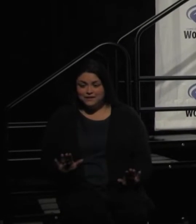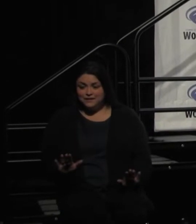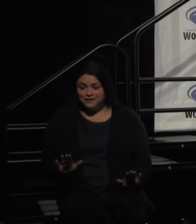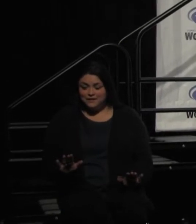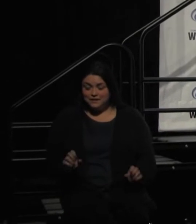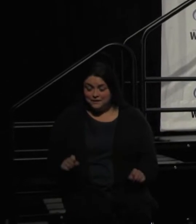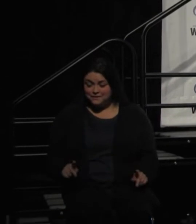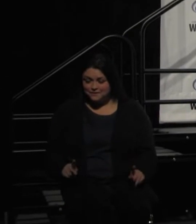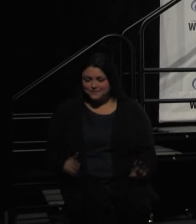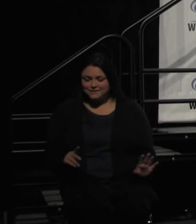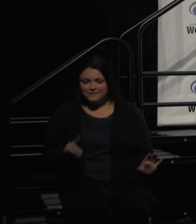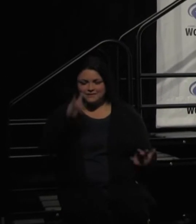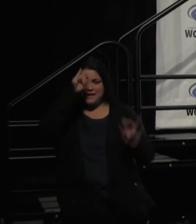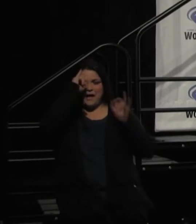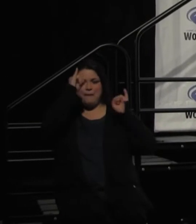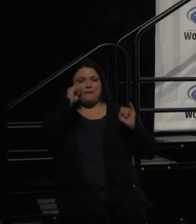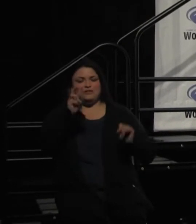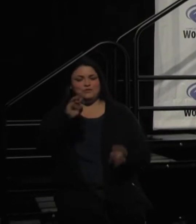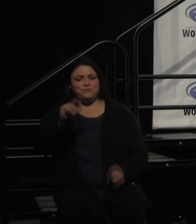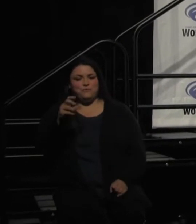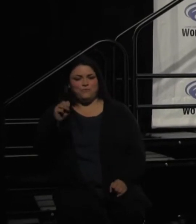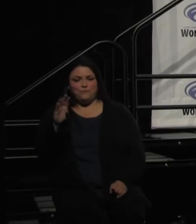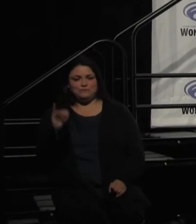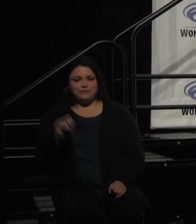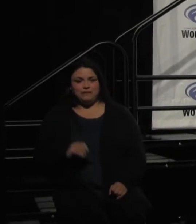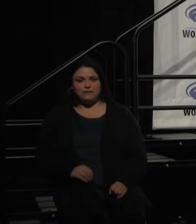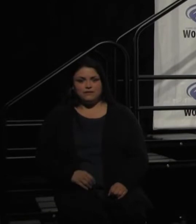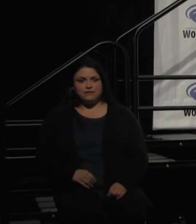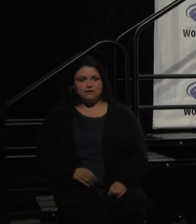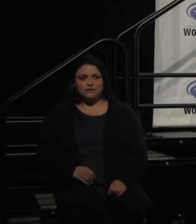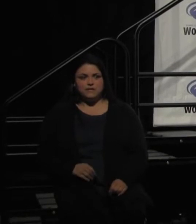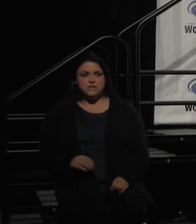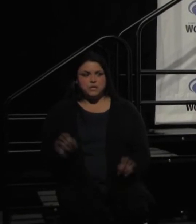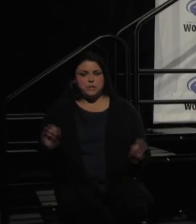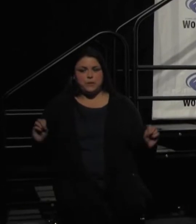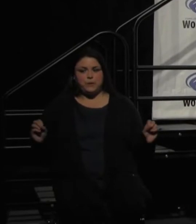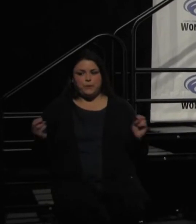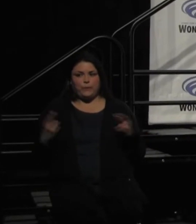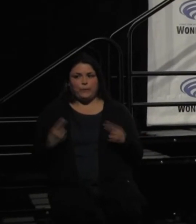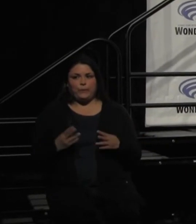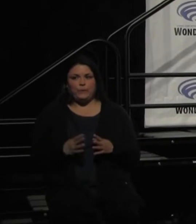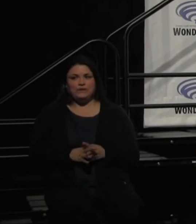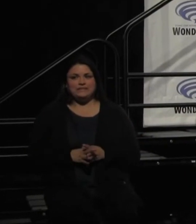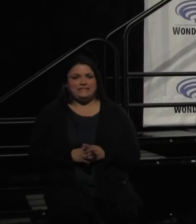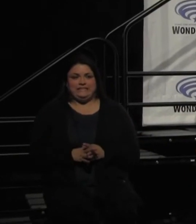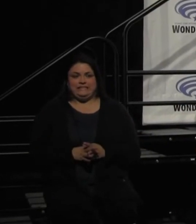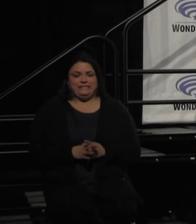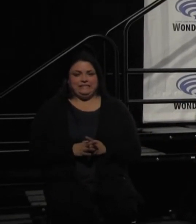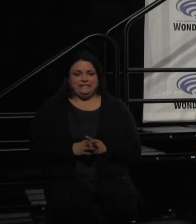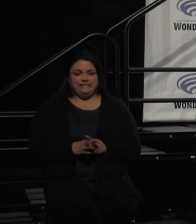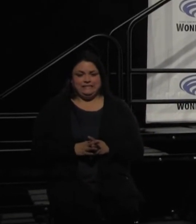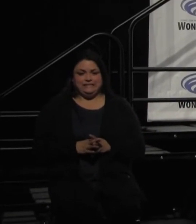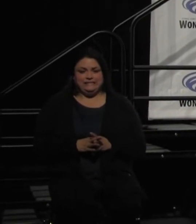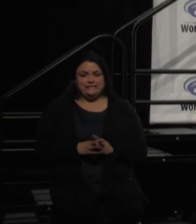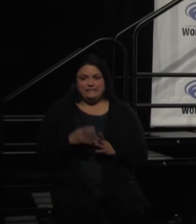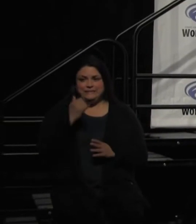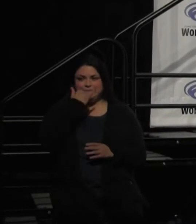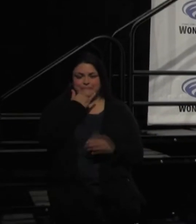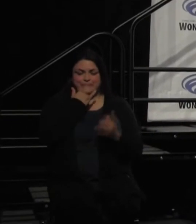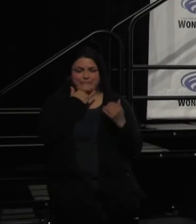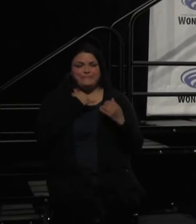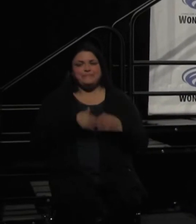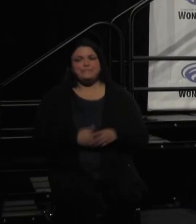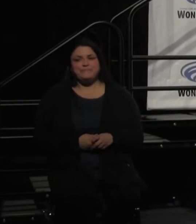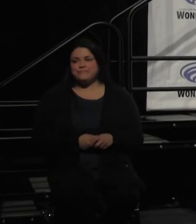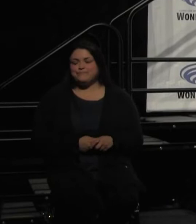Can you imagine Will Smith going, oh? This has gone terribly wrong.